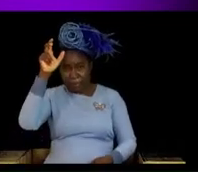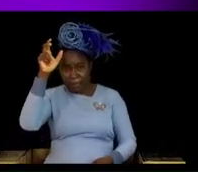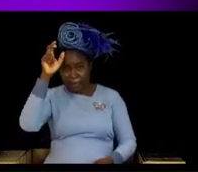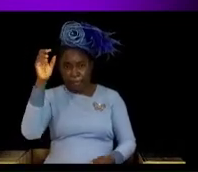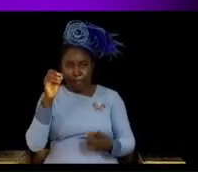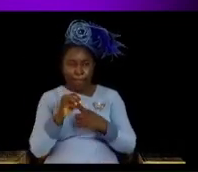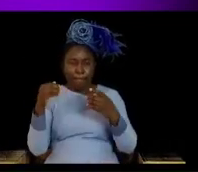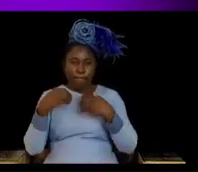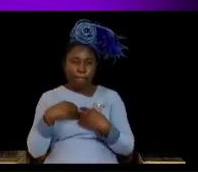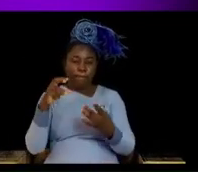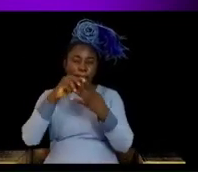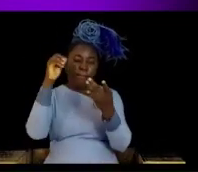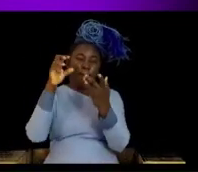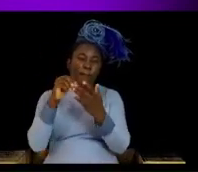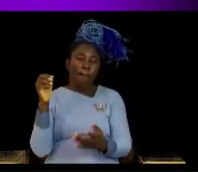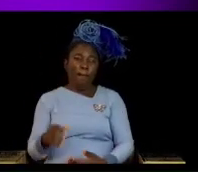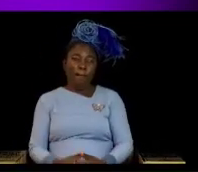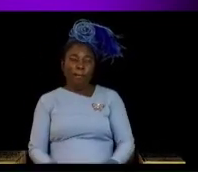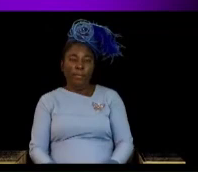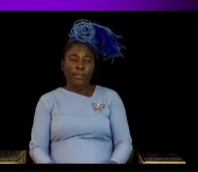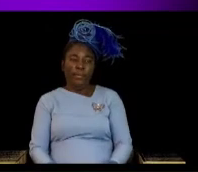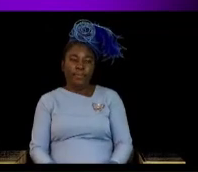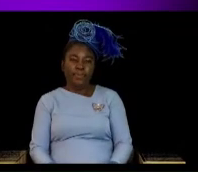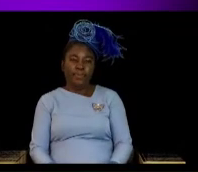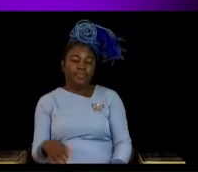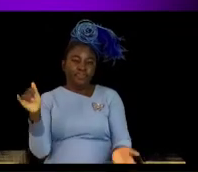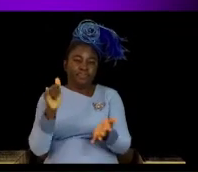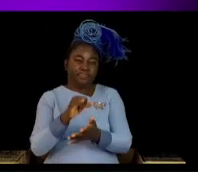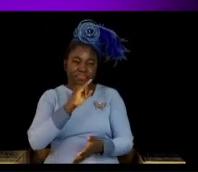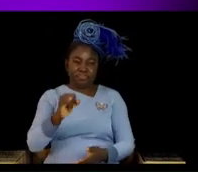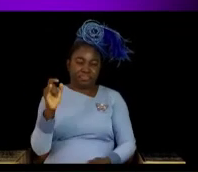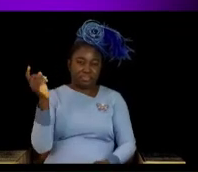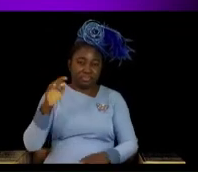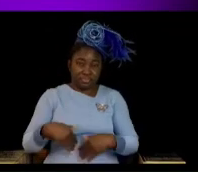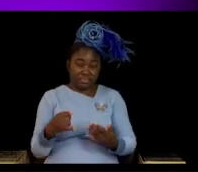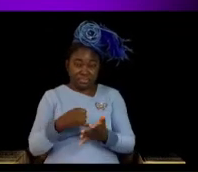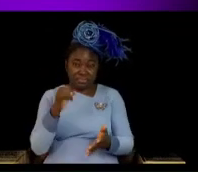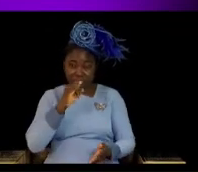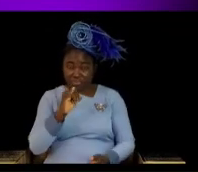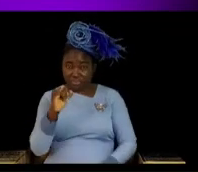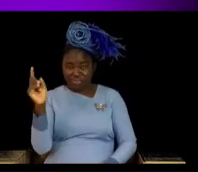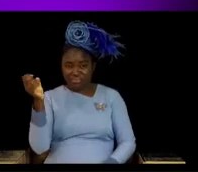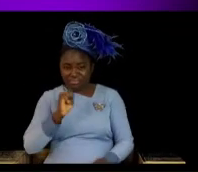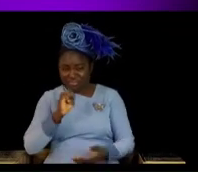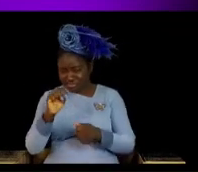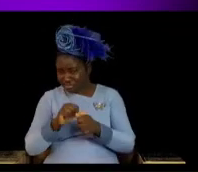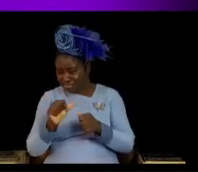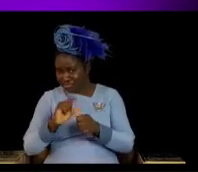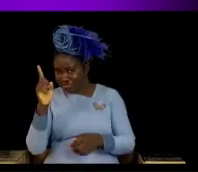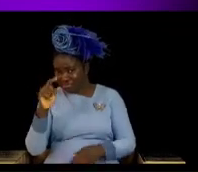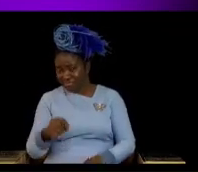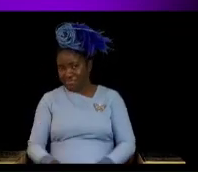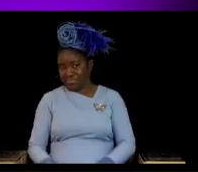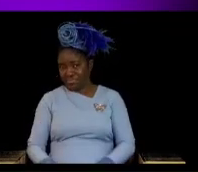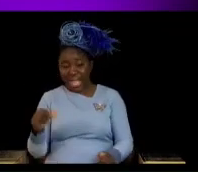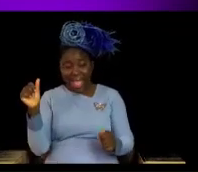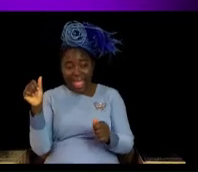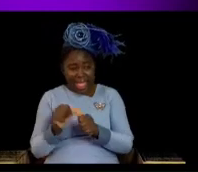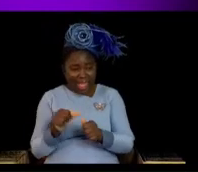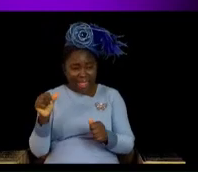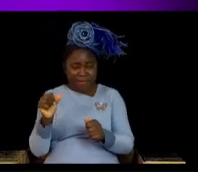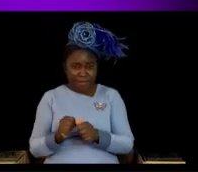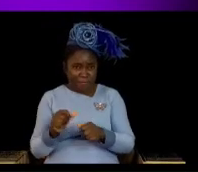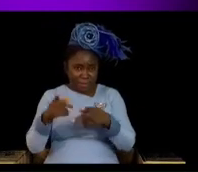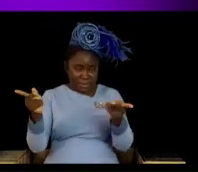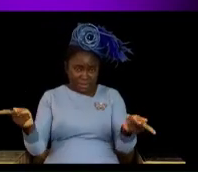There is like that. Ben, what is your every geographical location